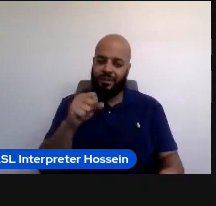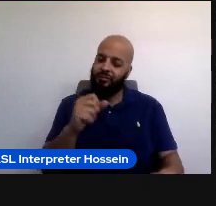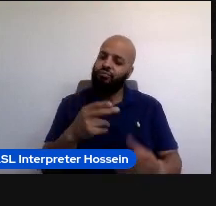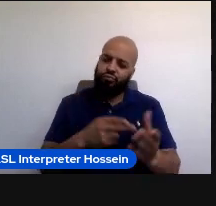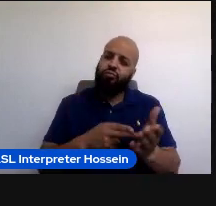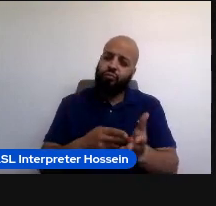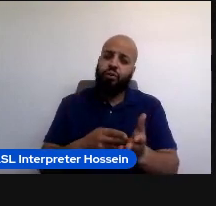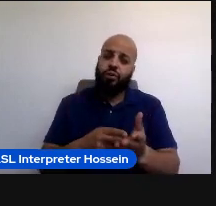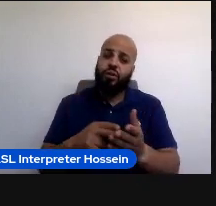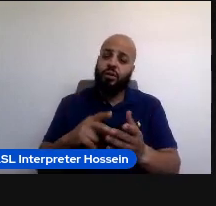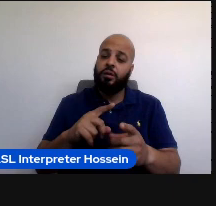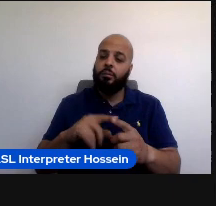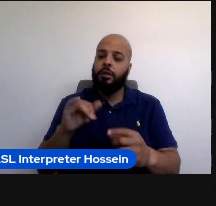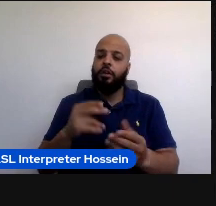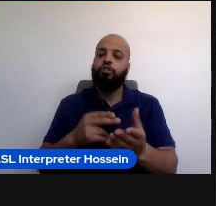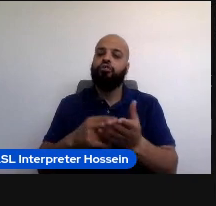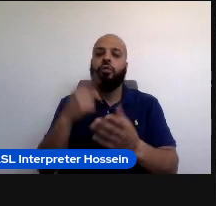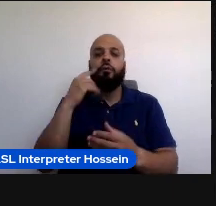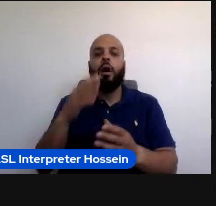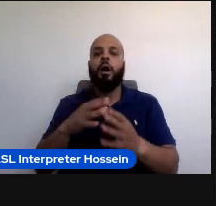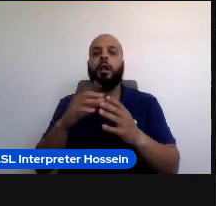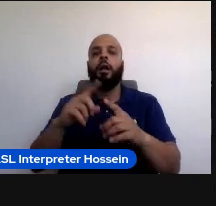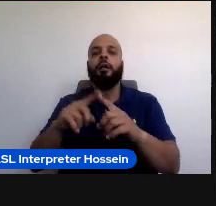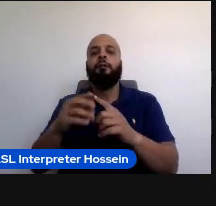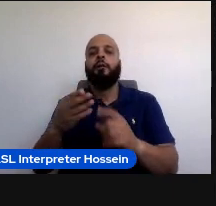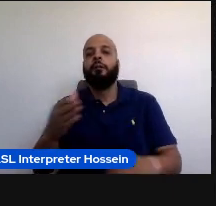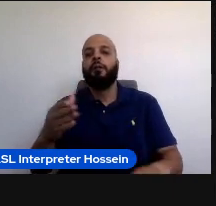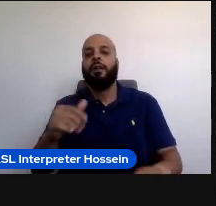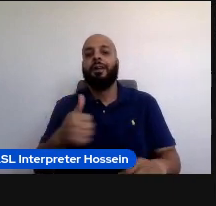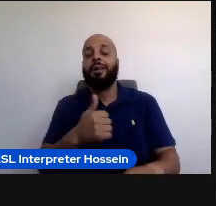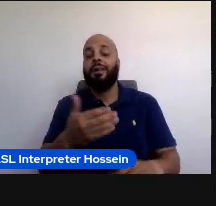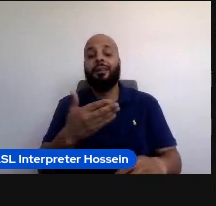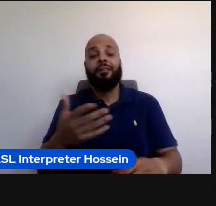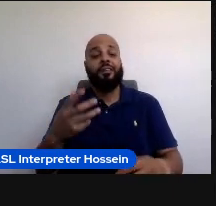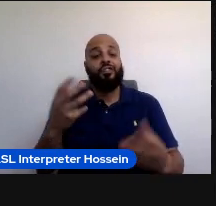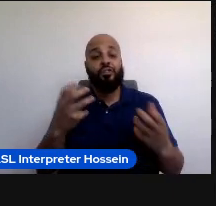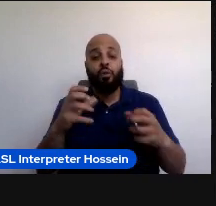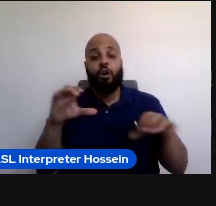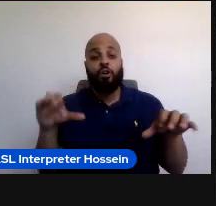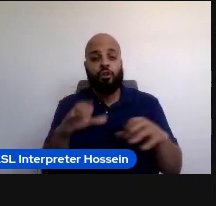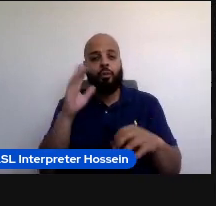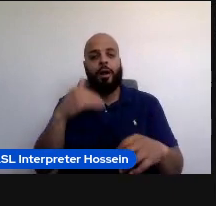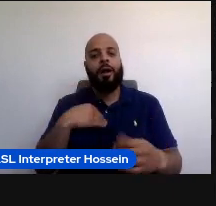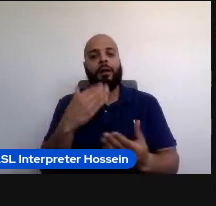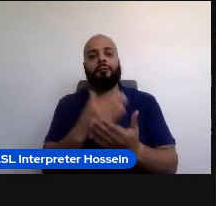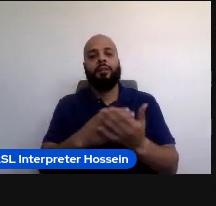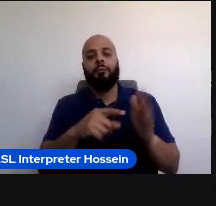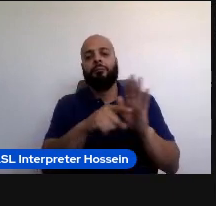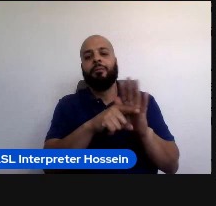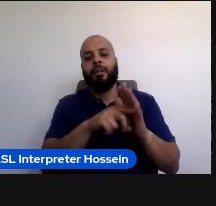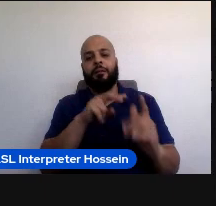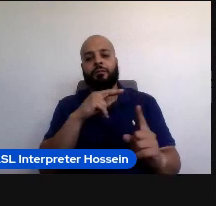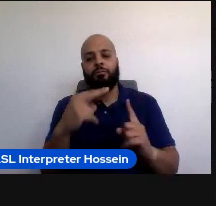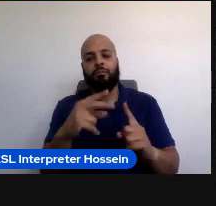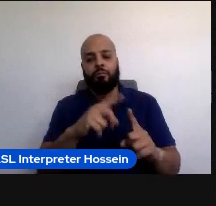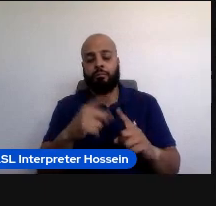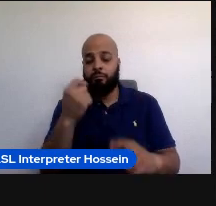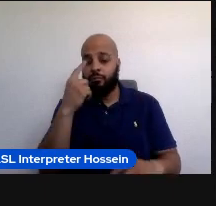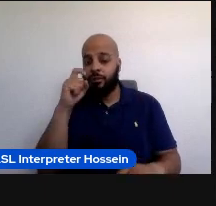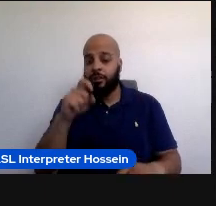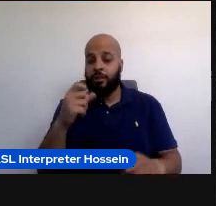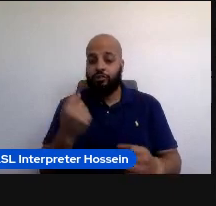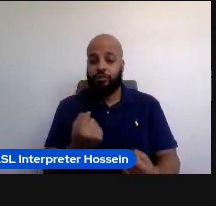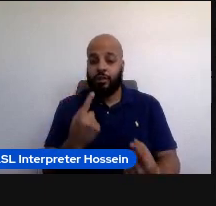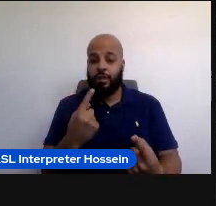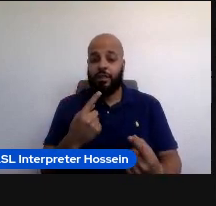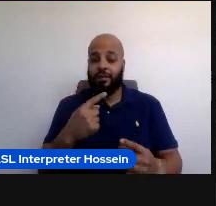true, but that's true for a lot of things out there. Anything that's worth doing, there's going to be some negative aspects to it, but you have to understand that the positive